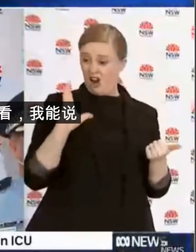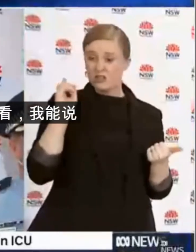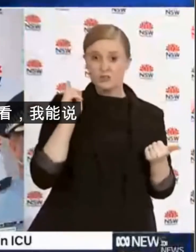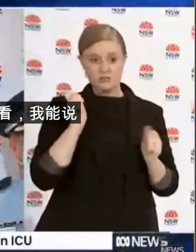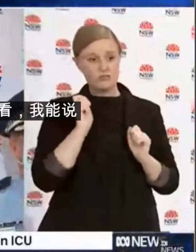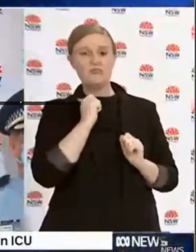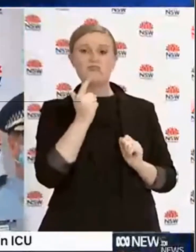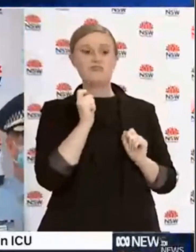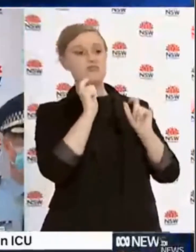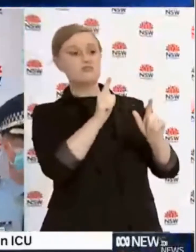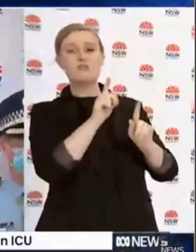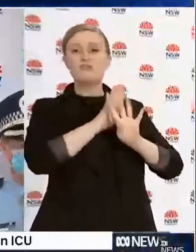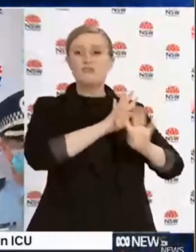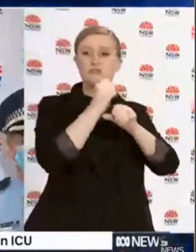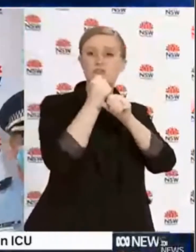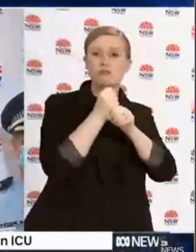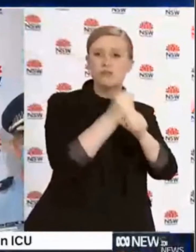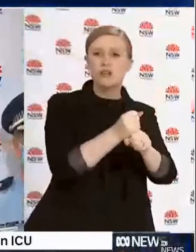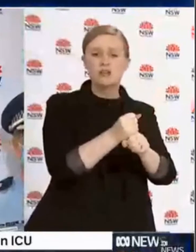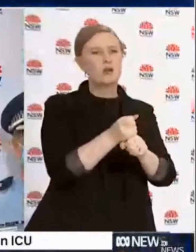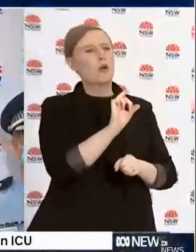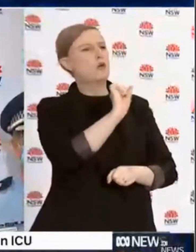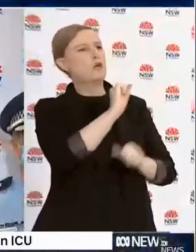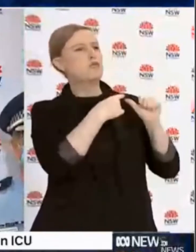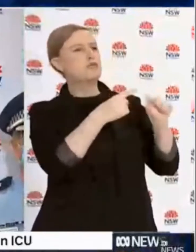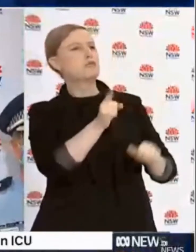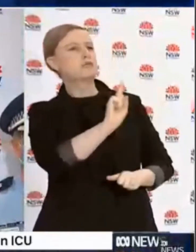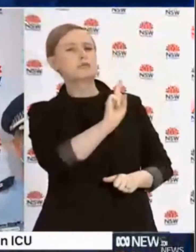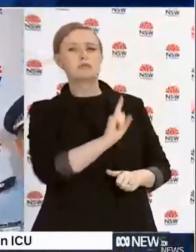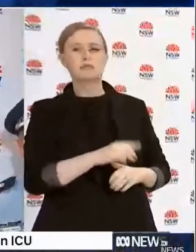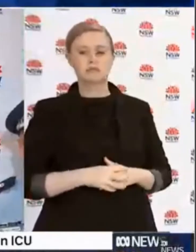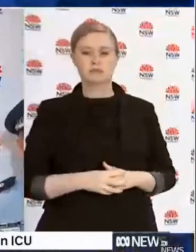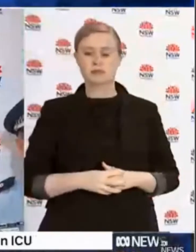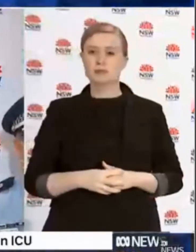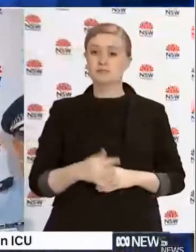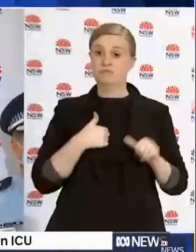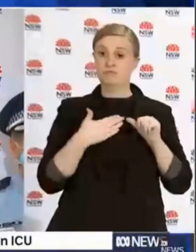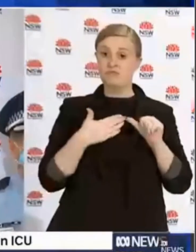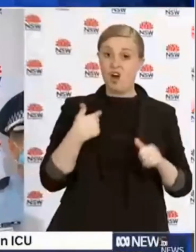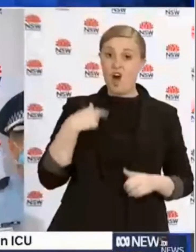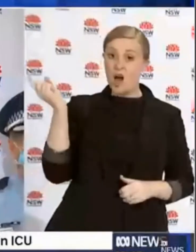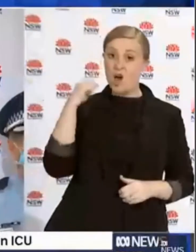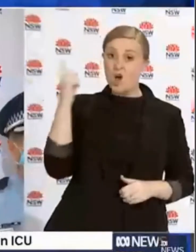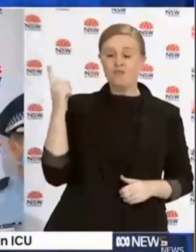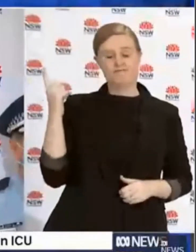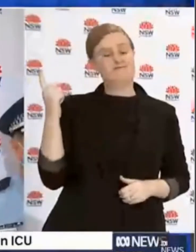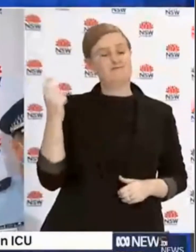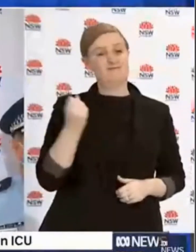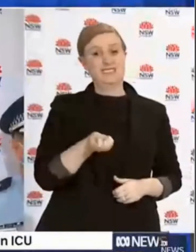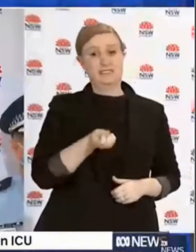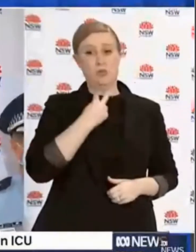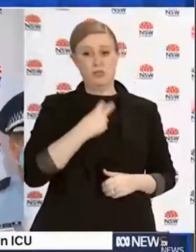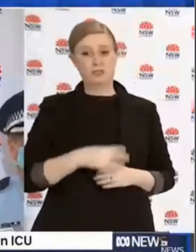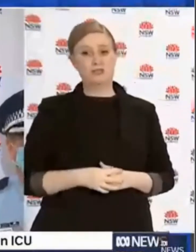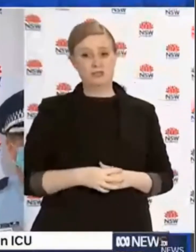I was as the New South Wales Health Minister to hear that there had been, first of all, the protest itself, but secondly, the fact